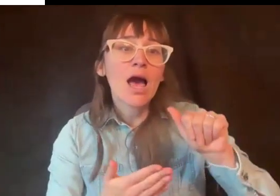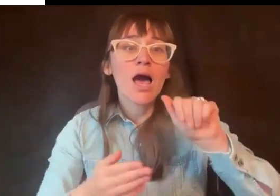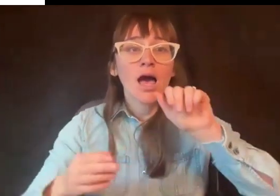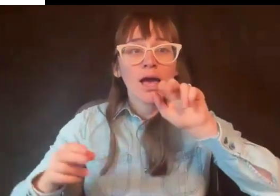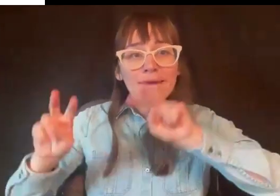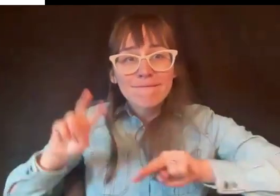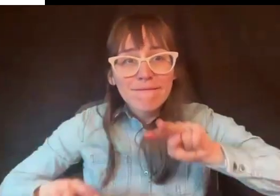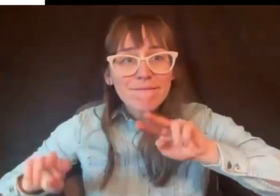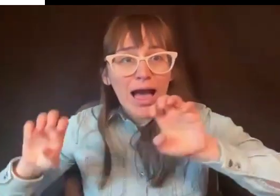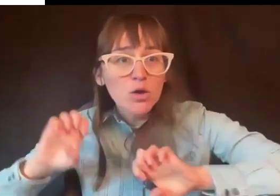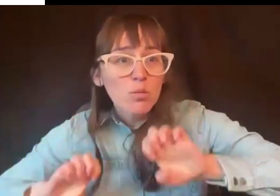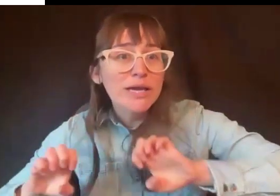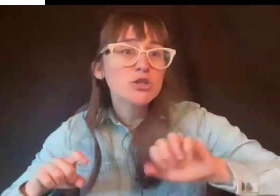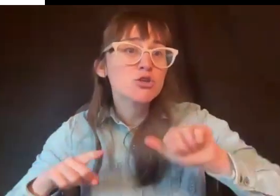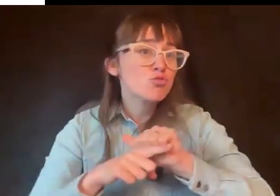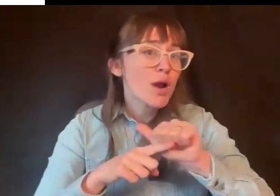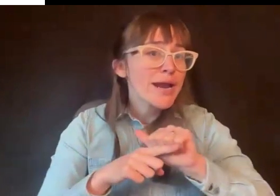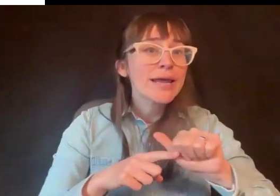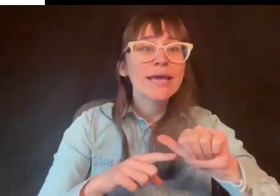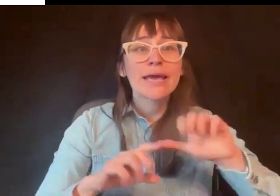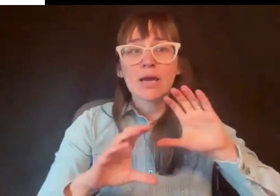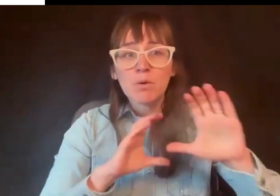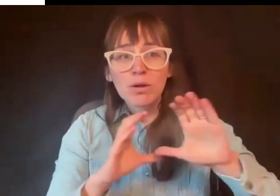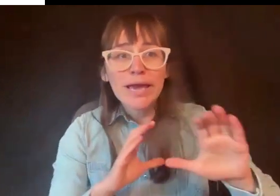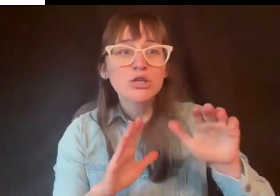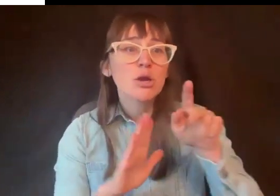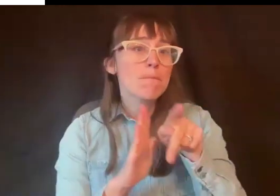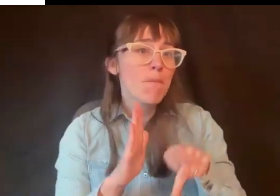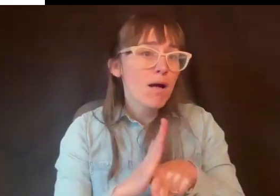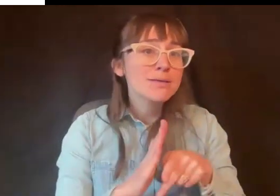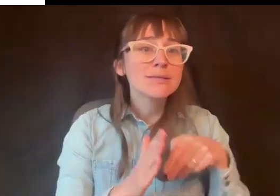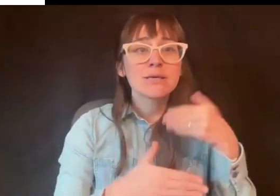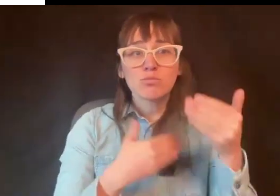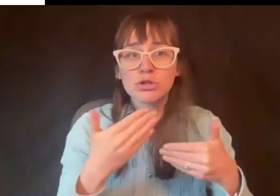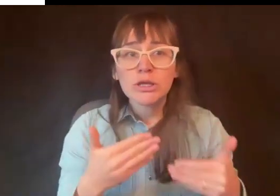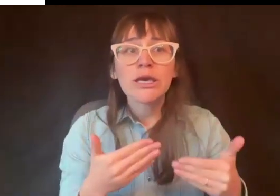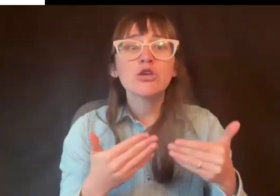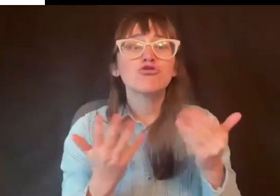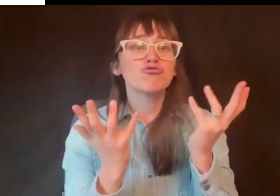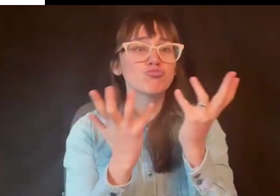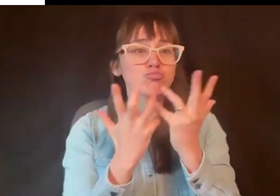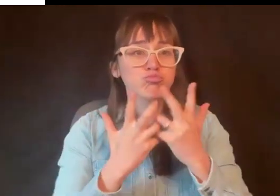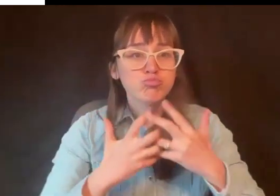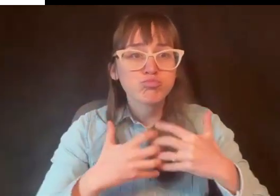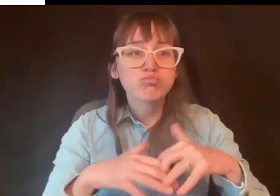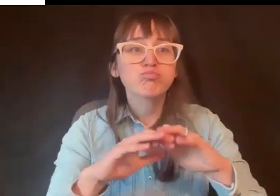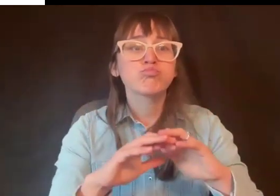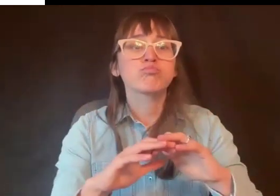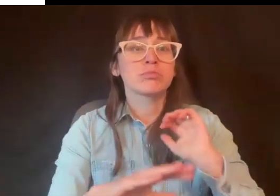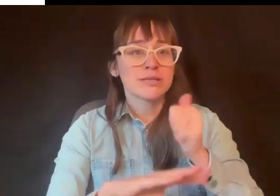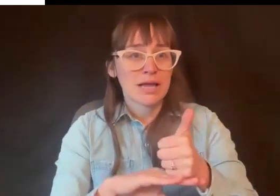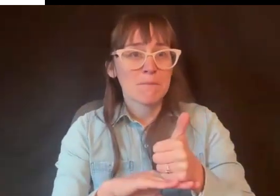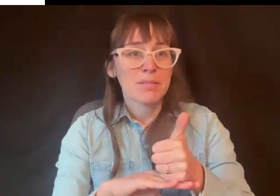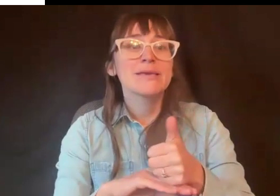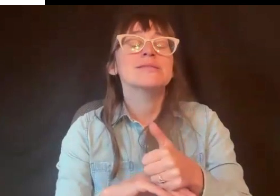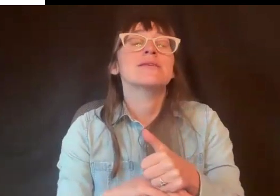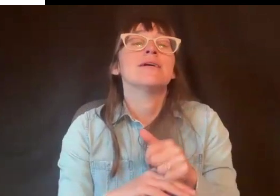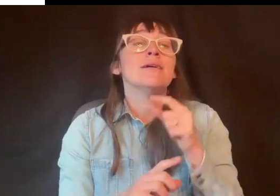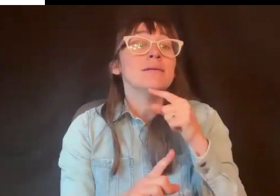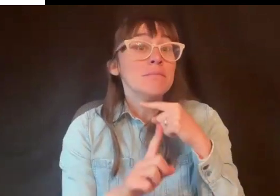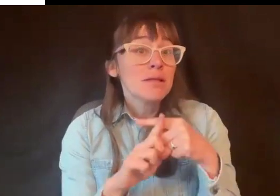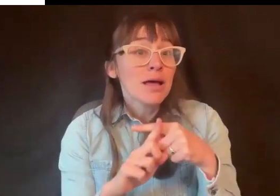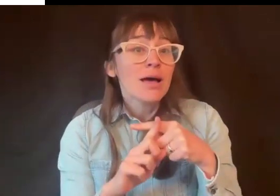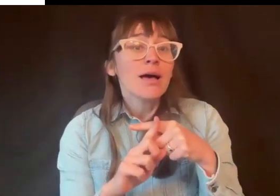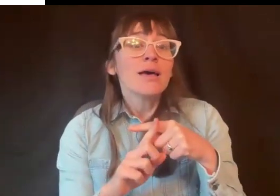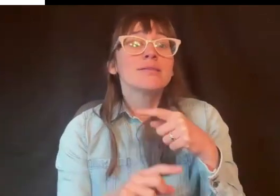training, communications, policies, and procedures that you should have in place. And it's important that all